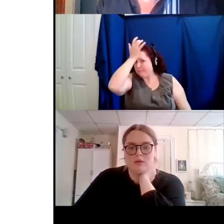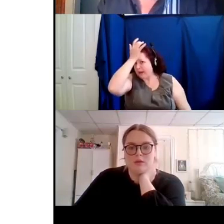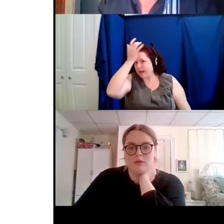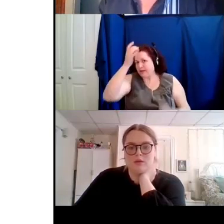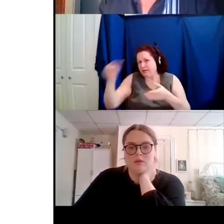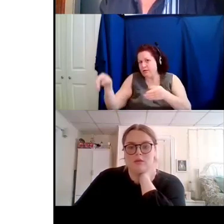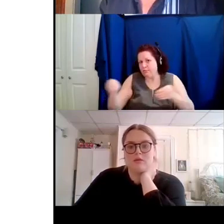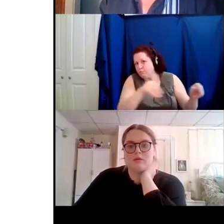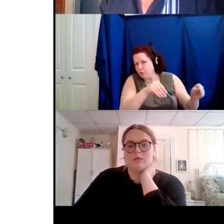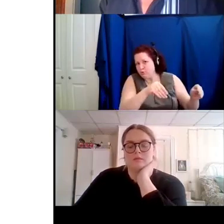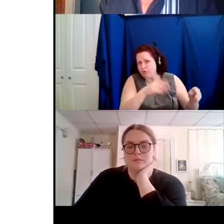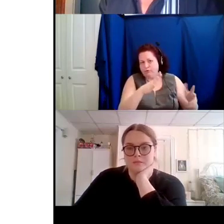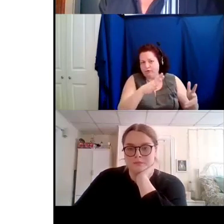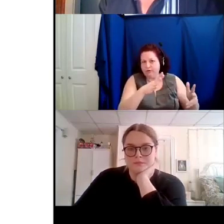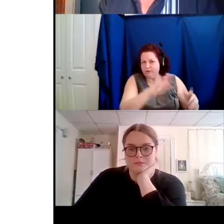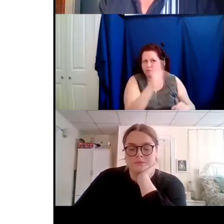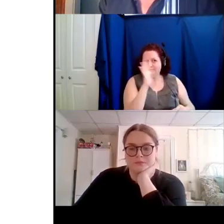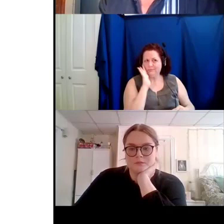can't injure themselves.